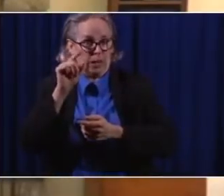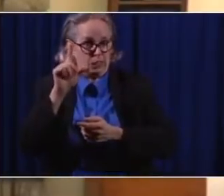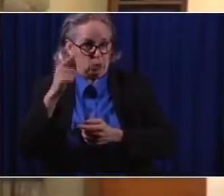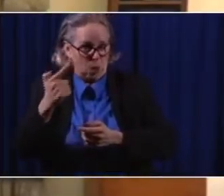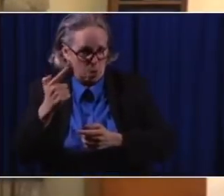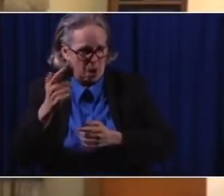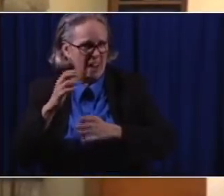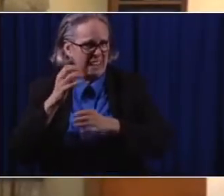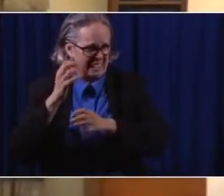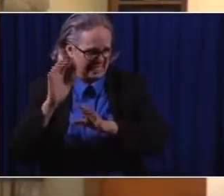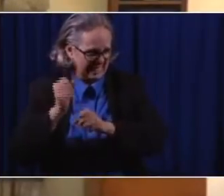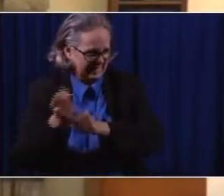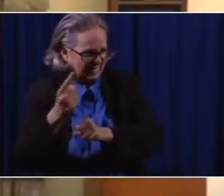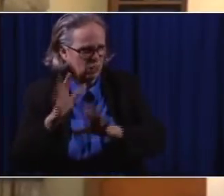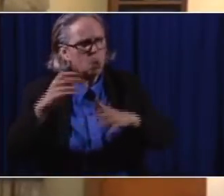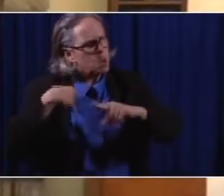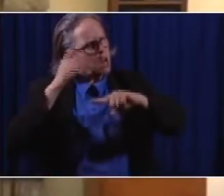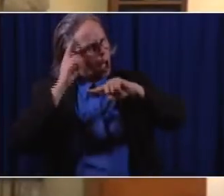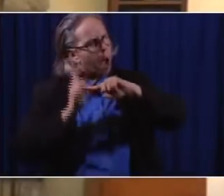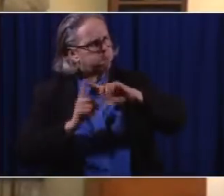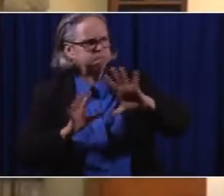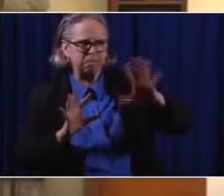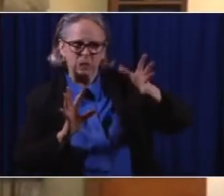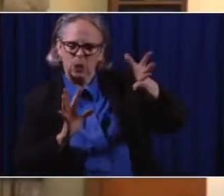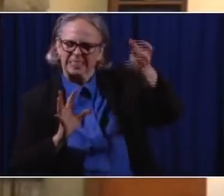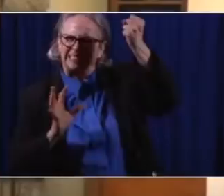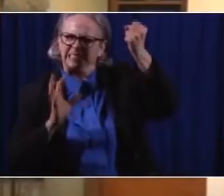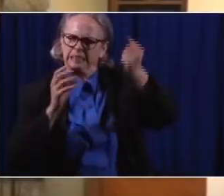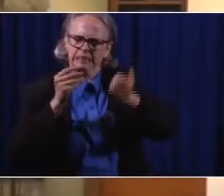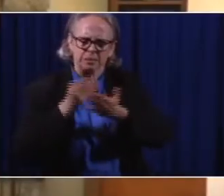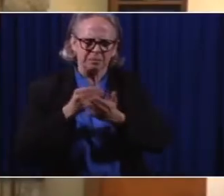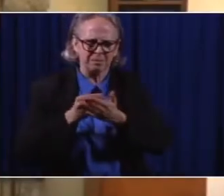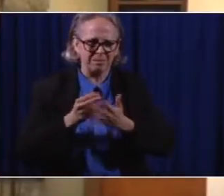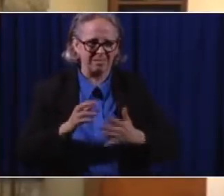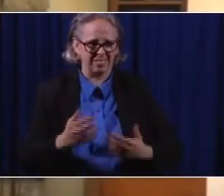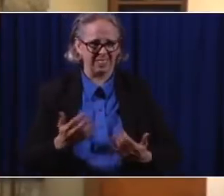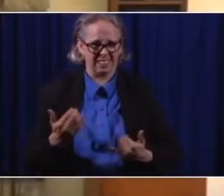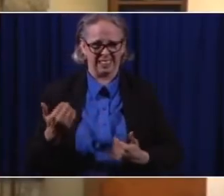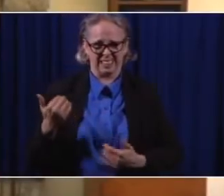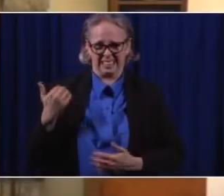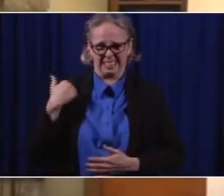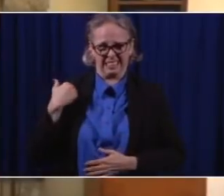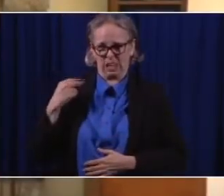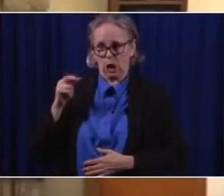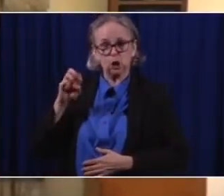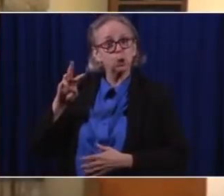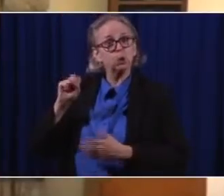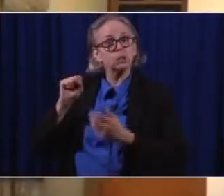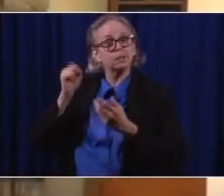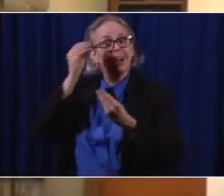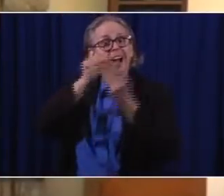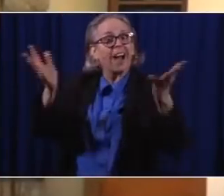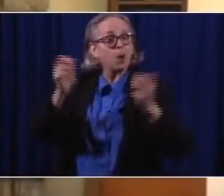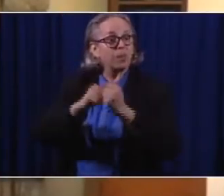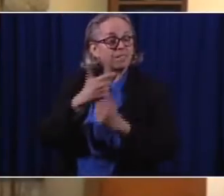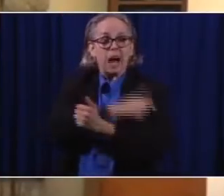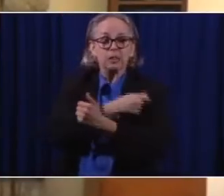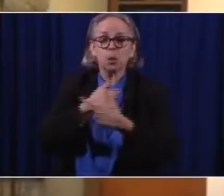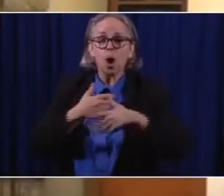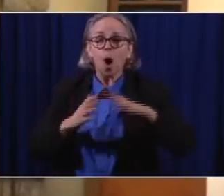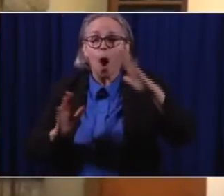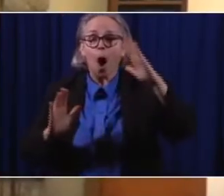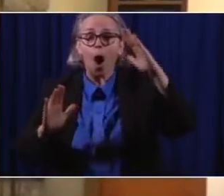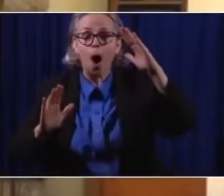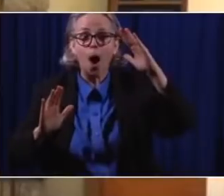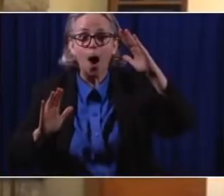optimistic of the news this week, we hope to have the first batch of vaccine in December, but we know it's